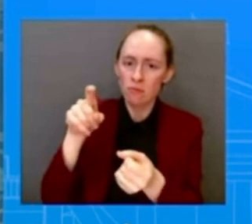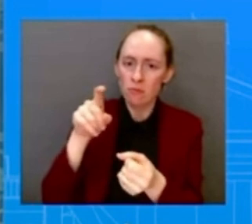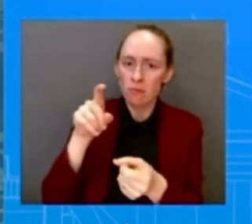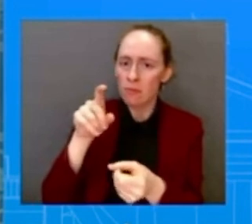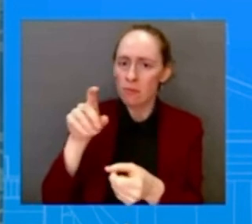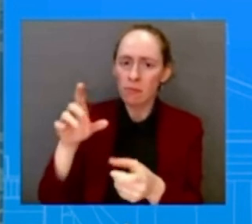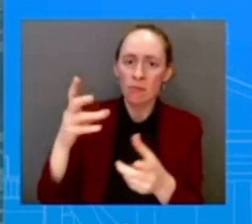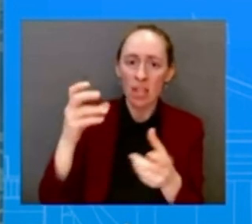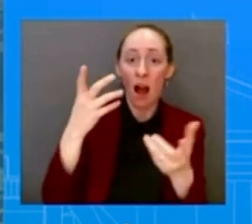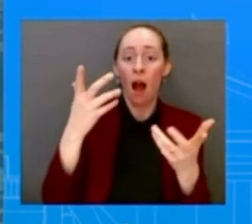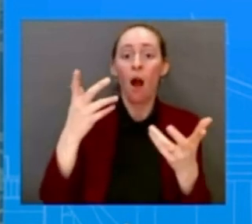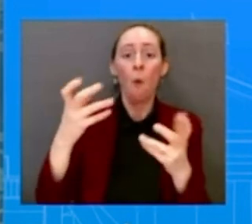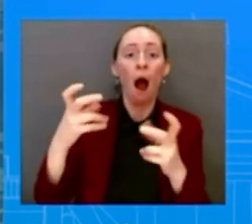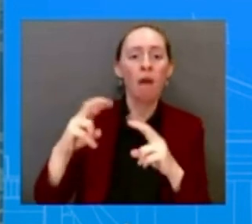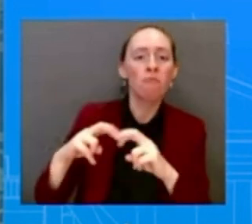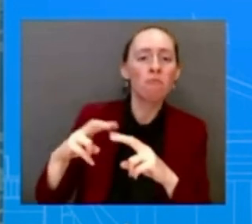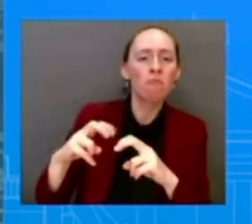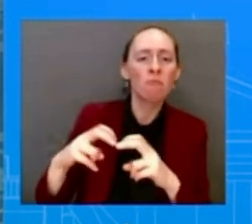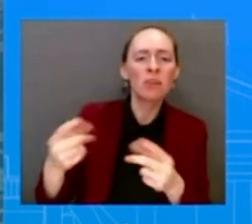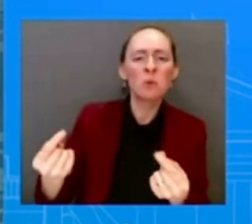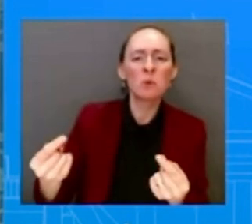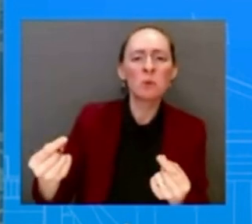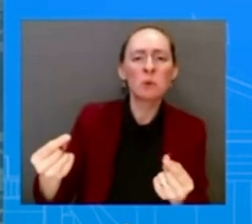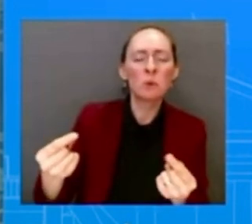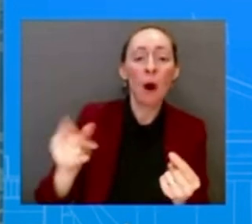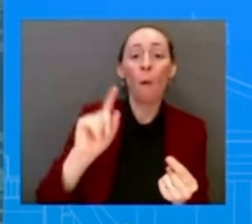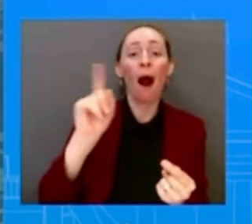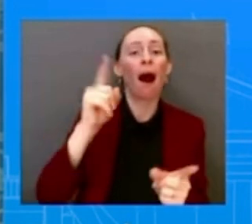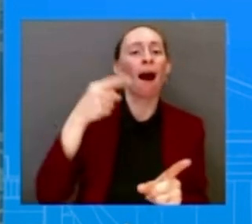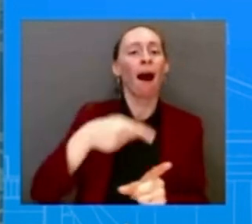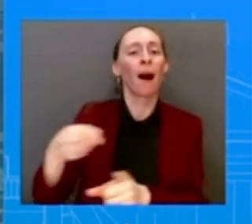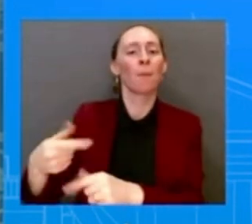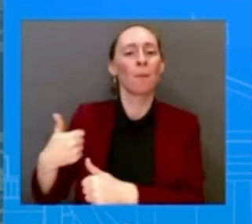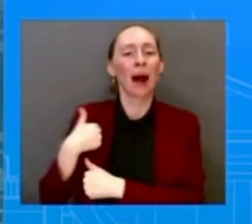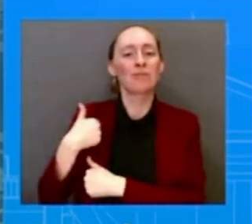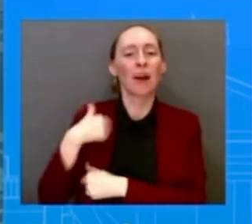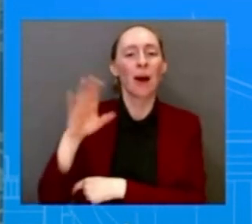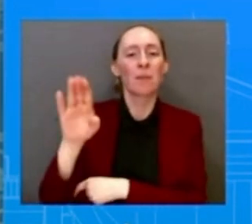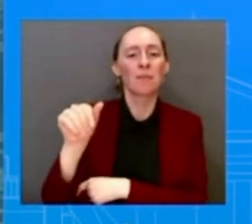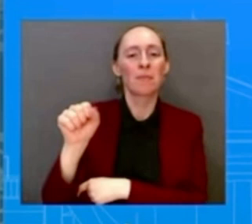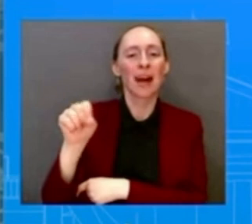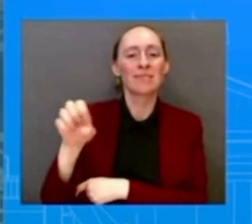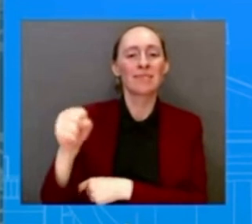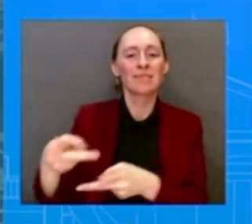capabilities. There's no indication that this one did. The other one, the first one, was able to maneuver and loiter, slow down, speed